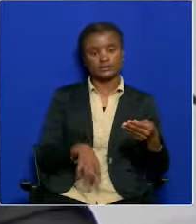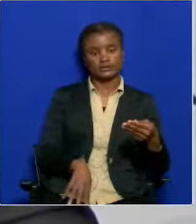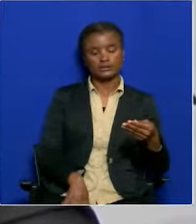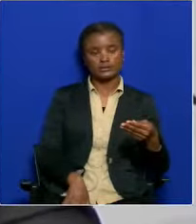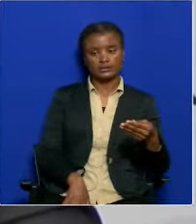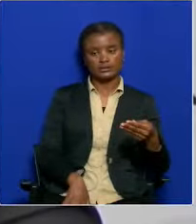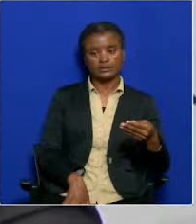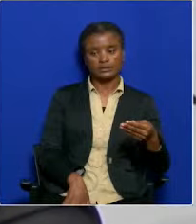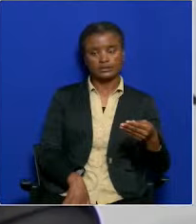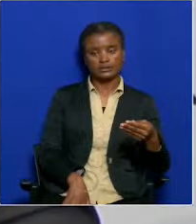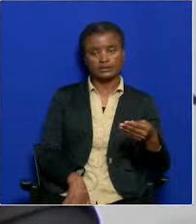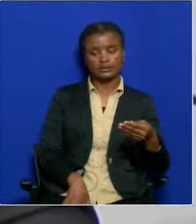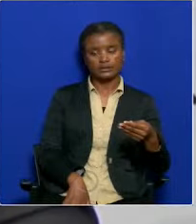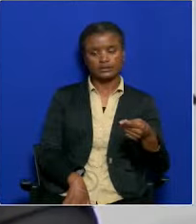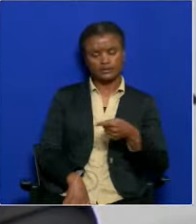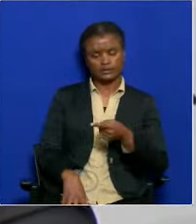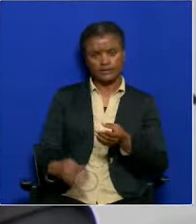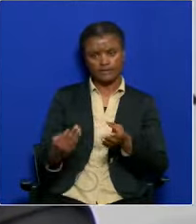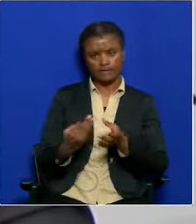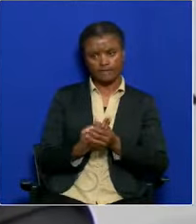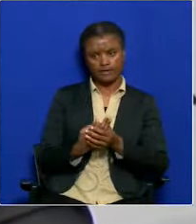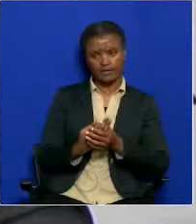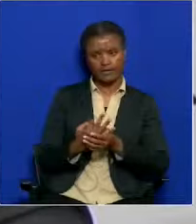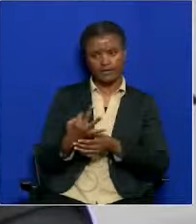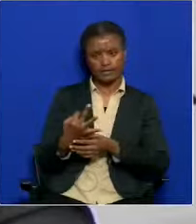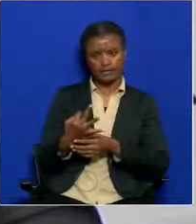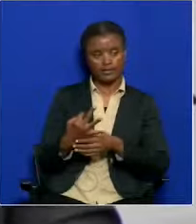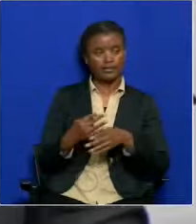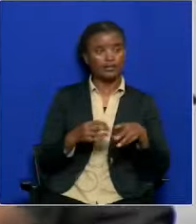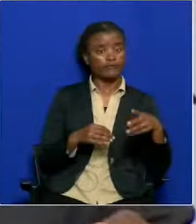not 4. 4 is a bank statement.